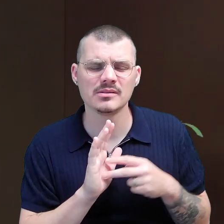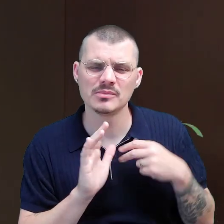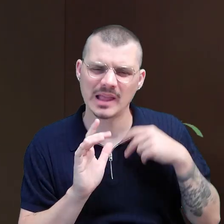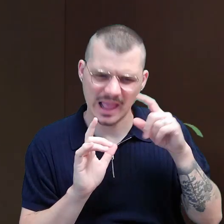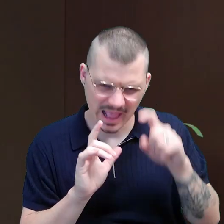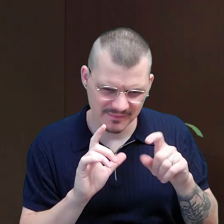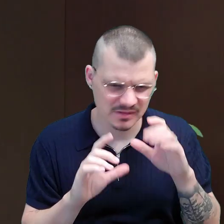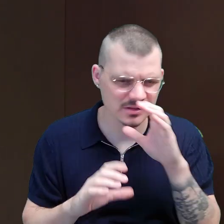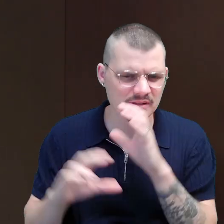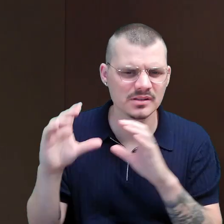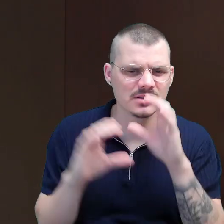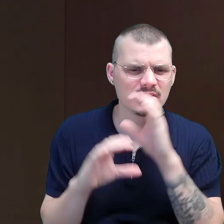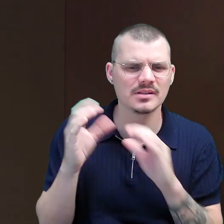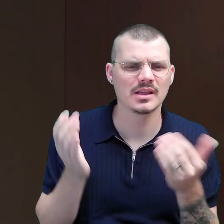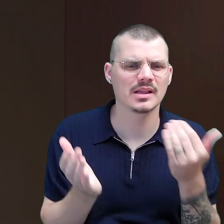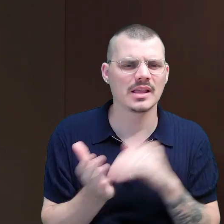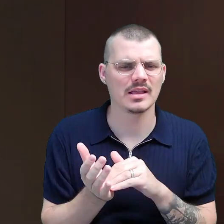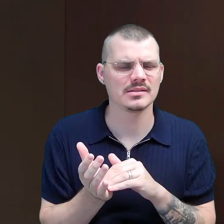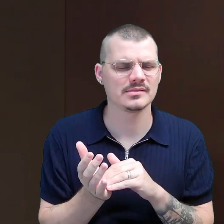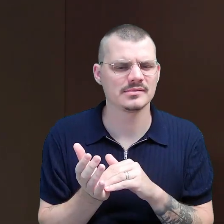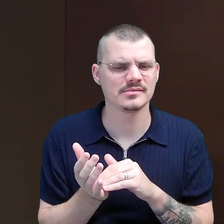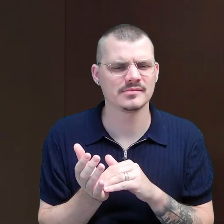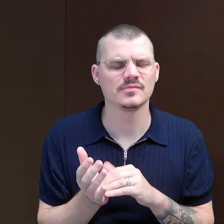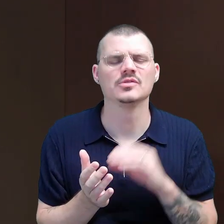mean? We have to go hunting again.